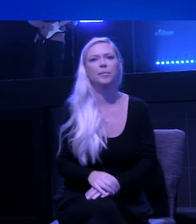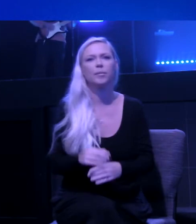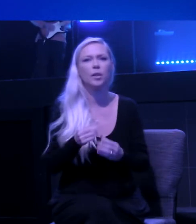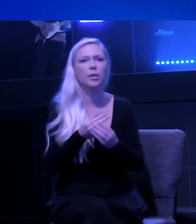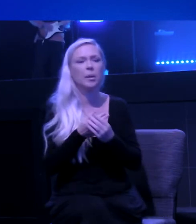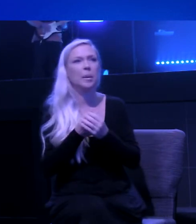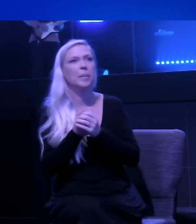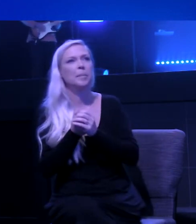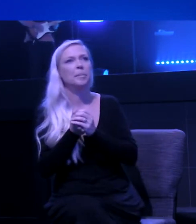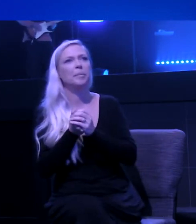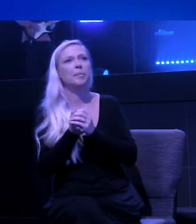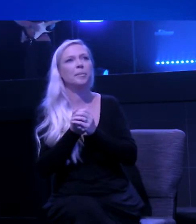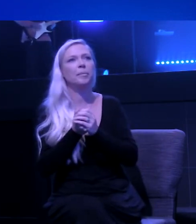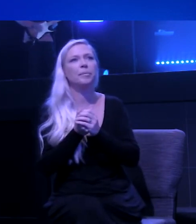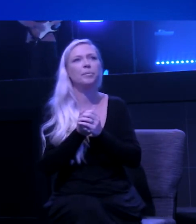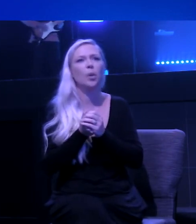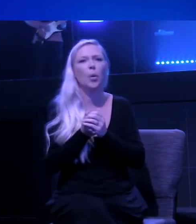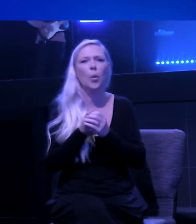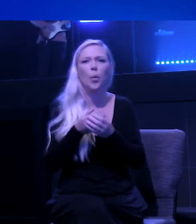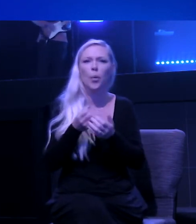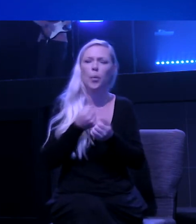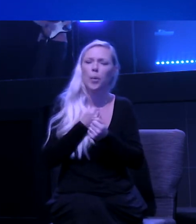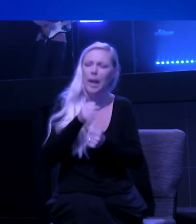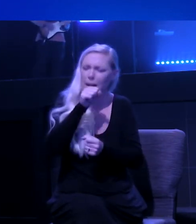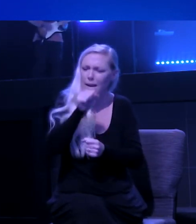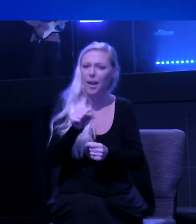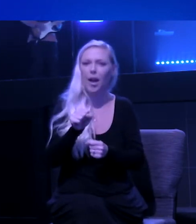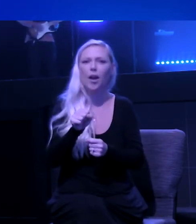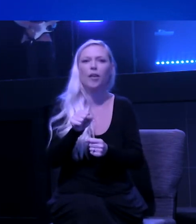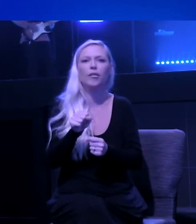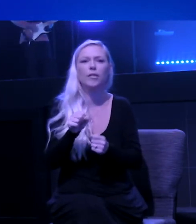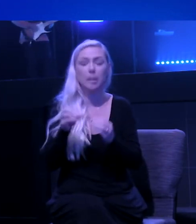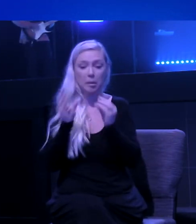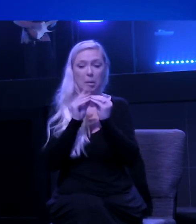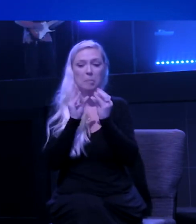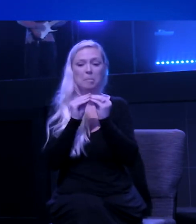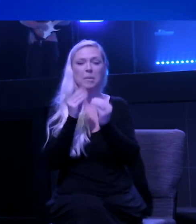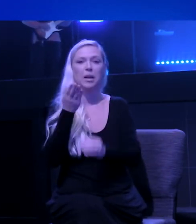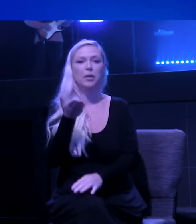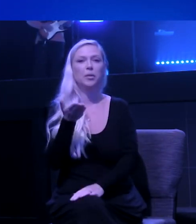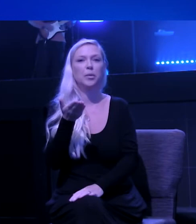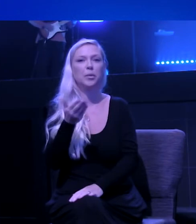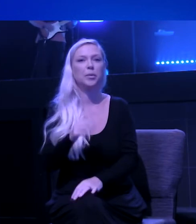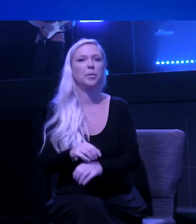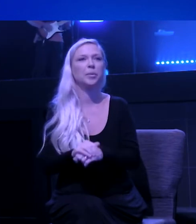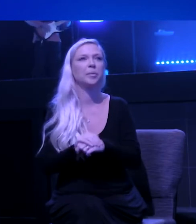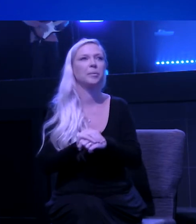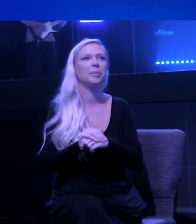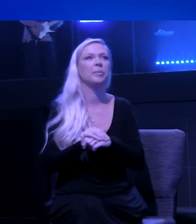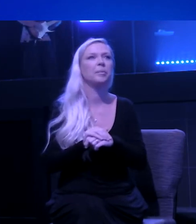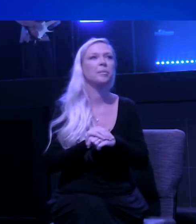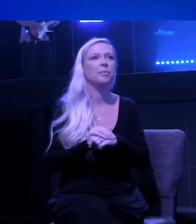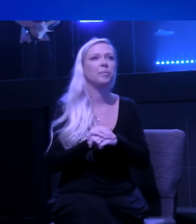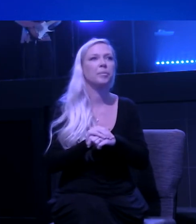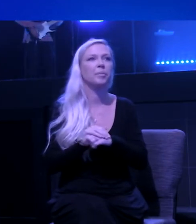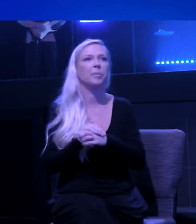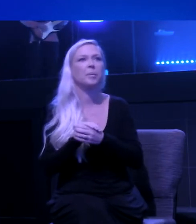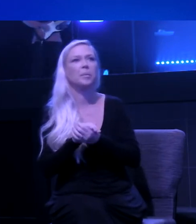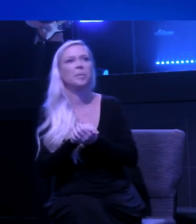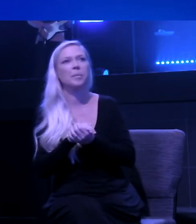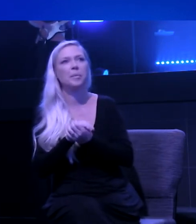worked the system, all right? But we would love to hang out with you, spend some time at Starting Point today. If you're new to Community, that is where